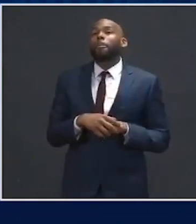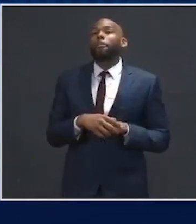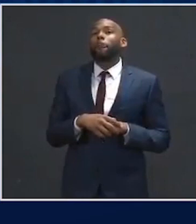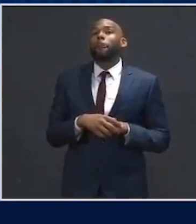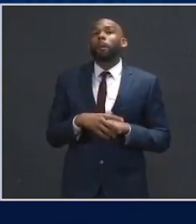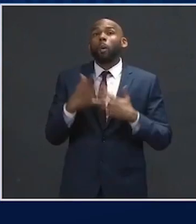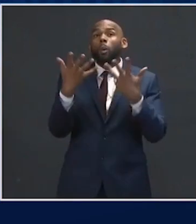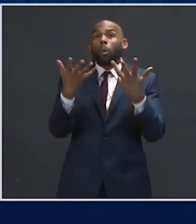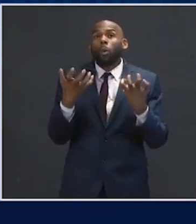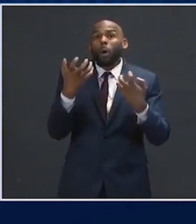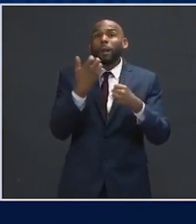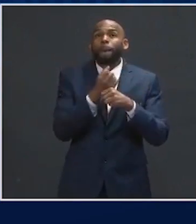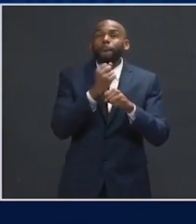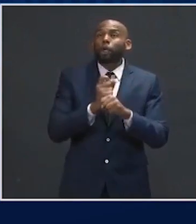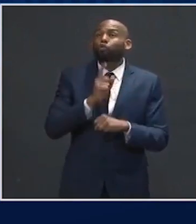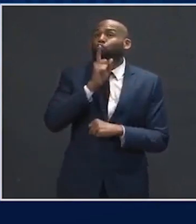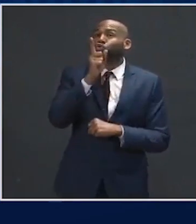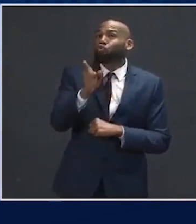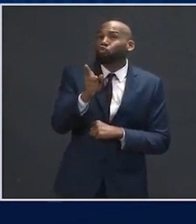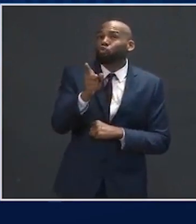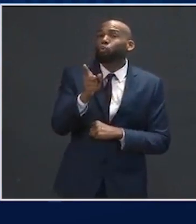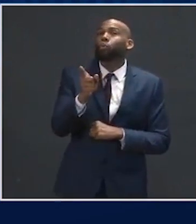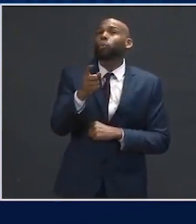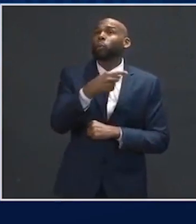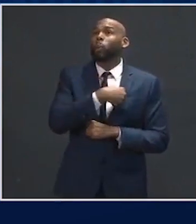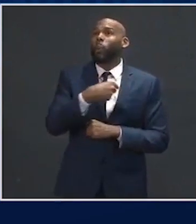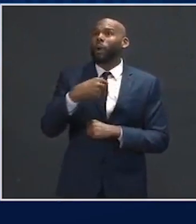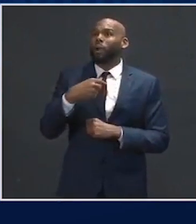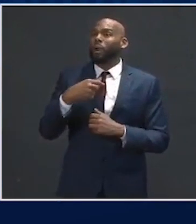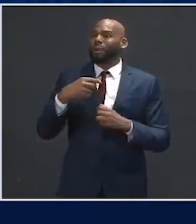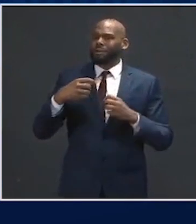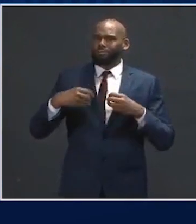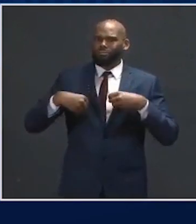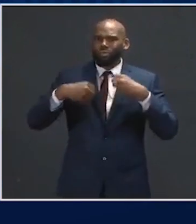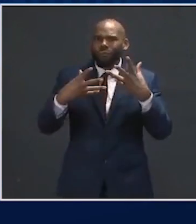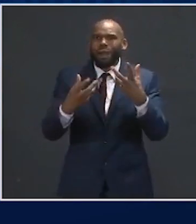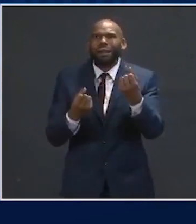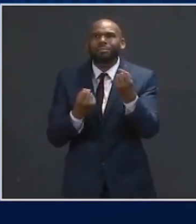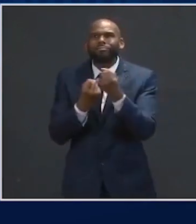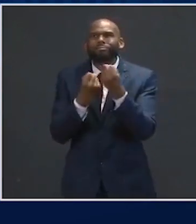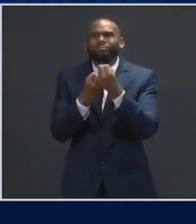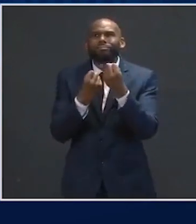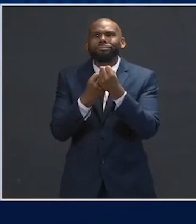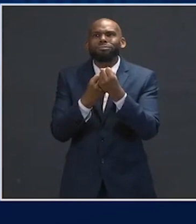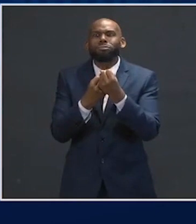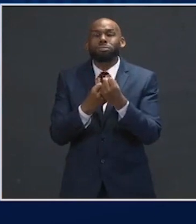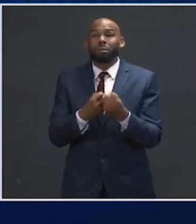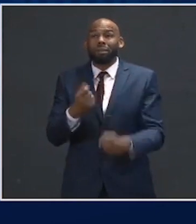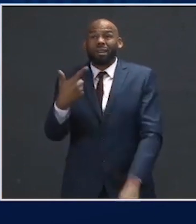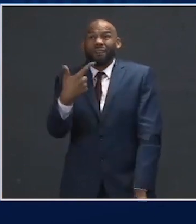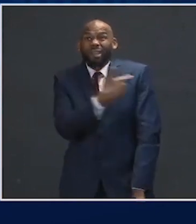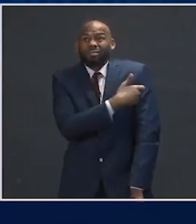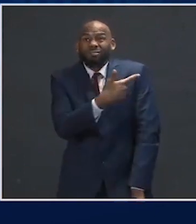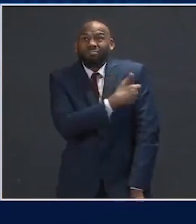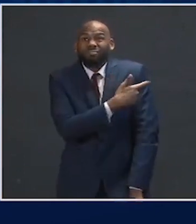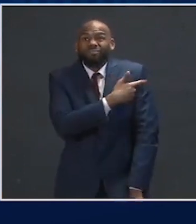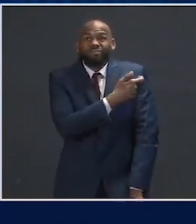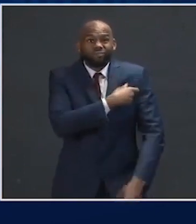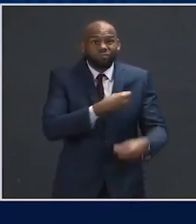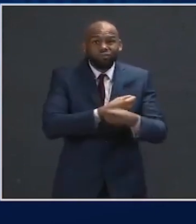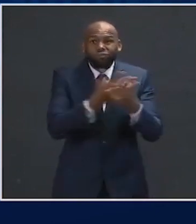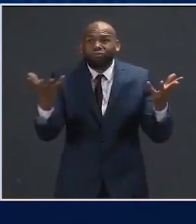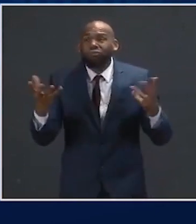make sure, I should say, make sure we are getting people the assistance they need, make sure we are putting vaccines in the arms of Americans, and make sure we